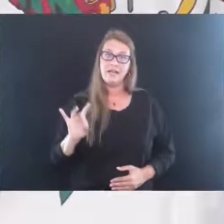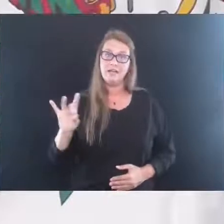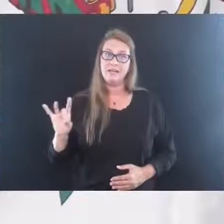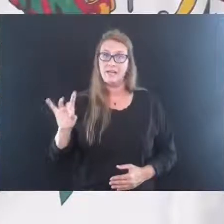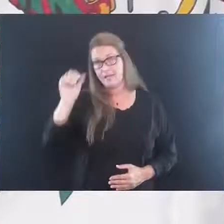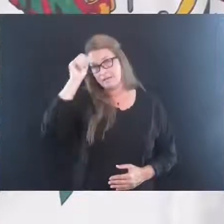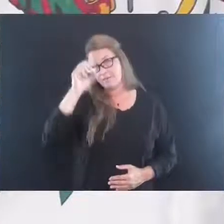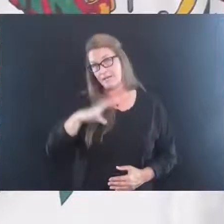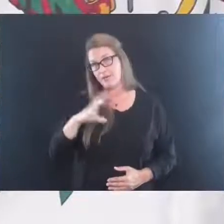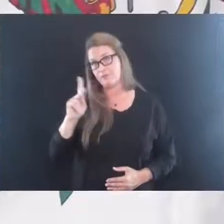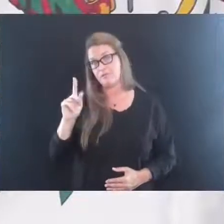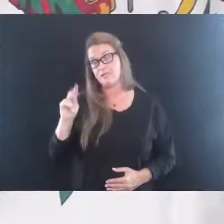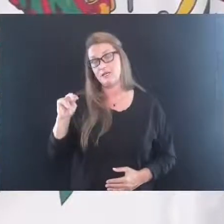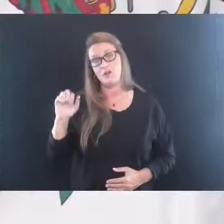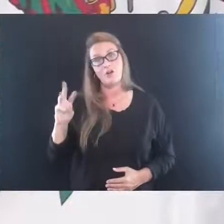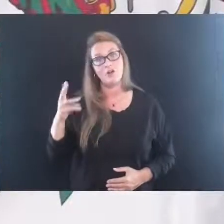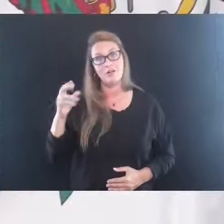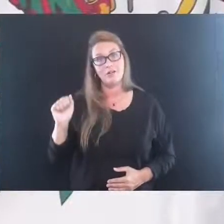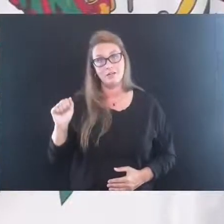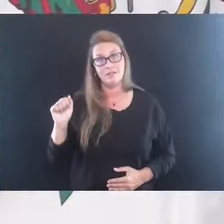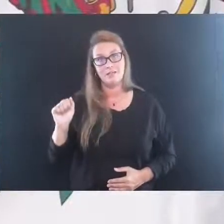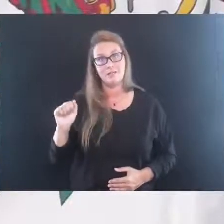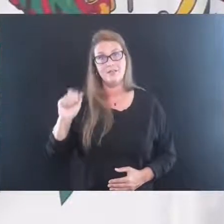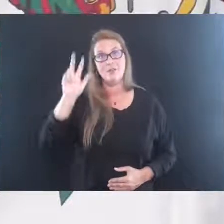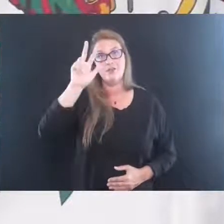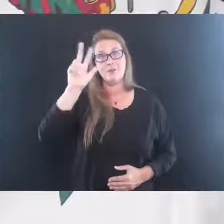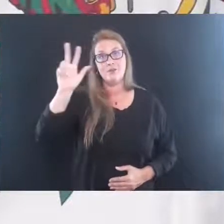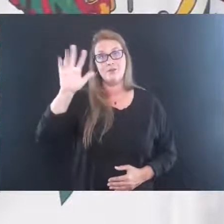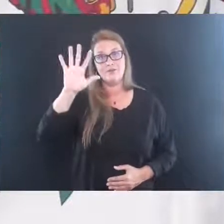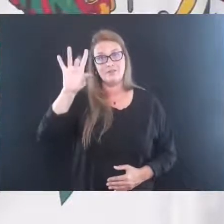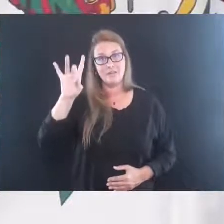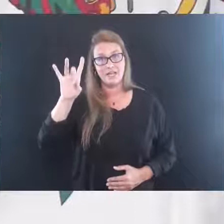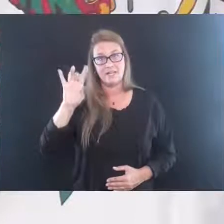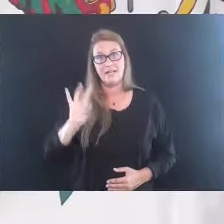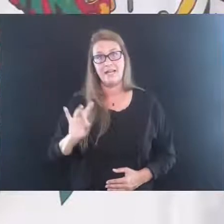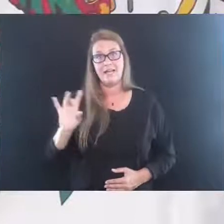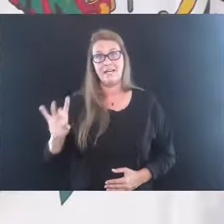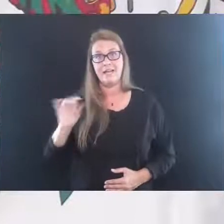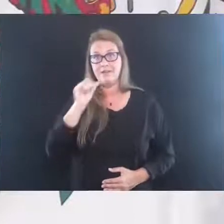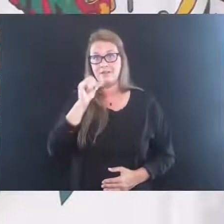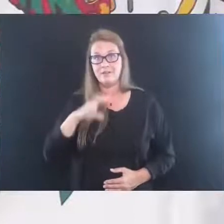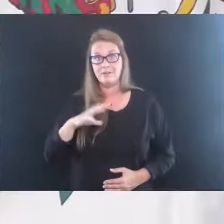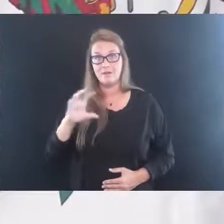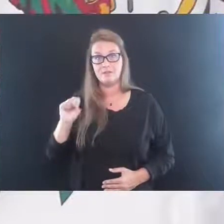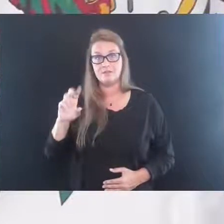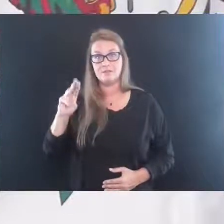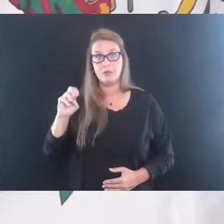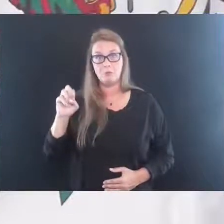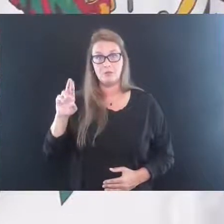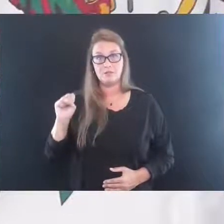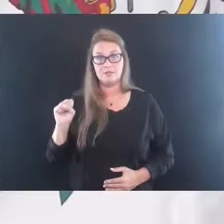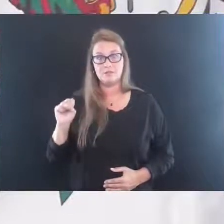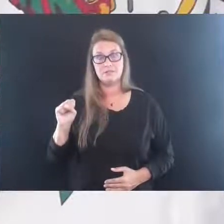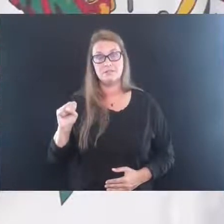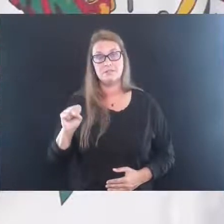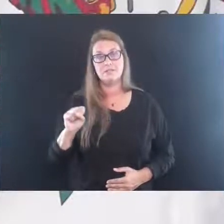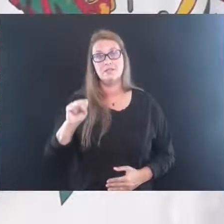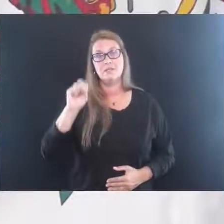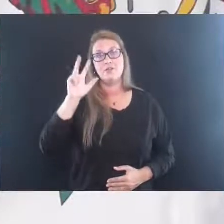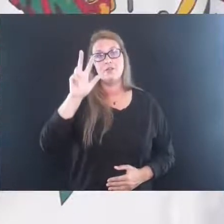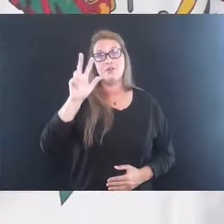88-year-old male from Kanawha County. The 3,358th death, an 88-year-old female from Summers County.